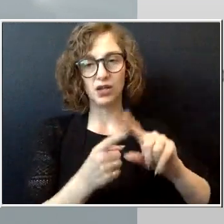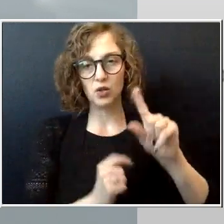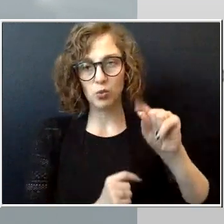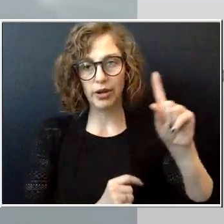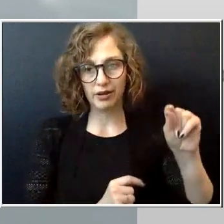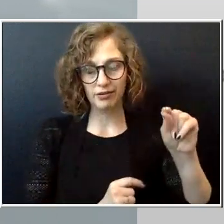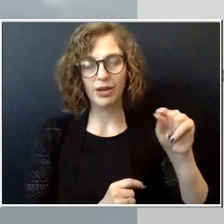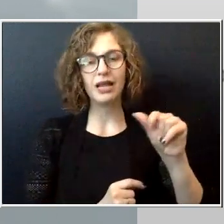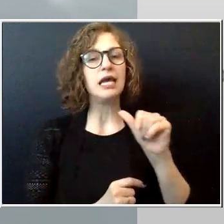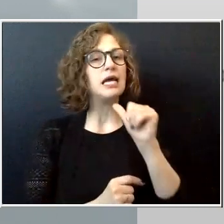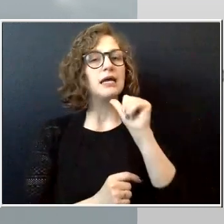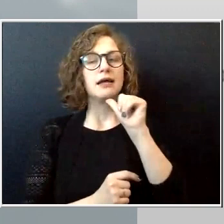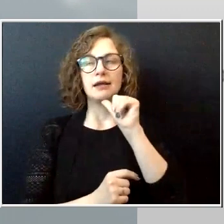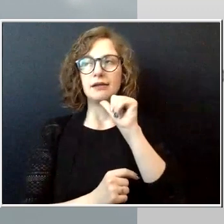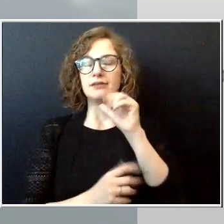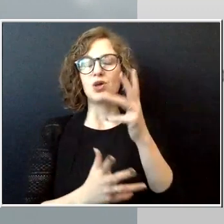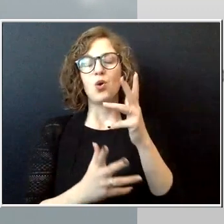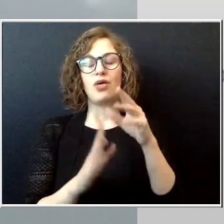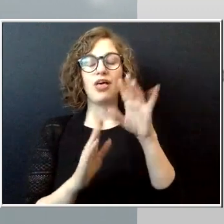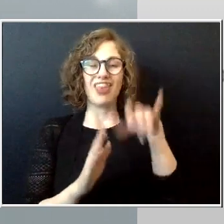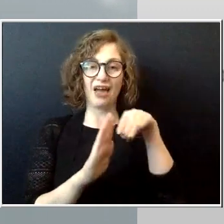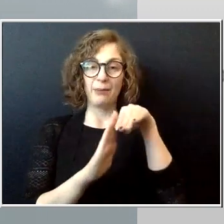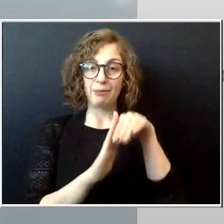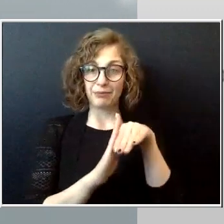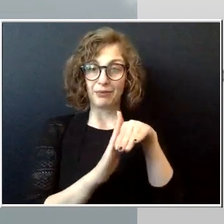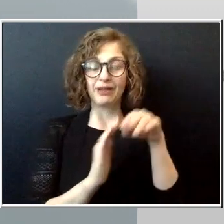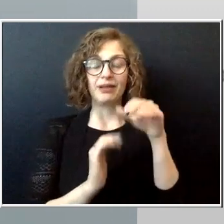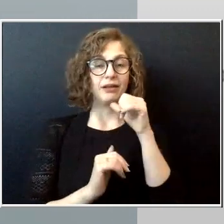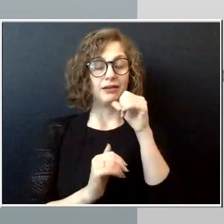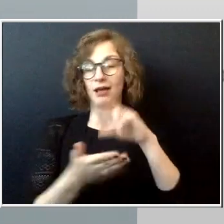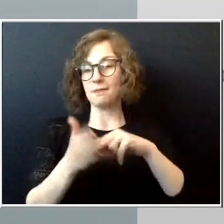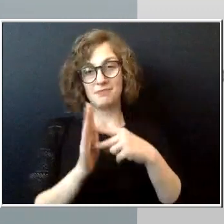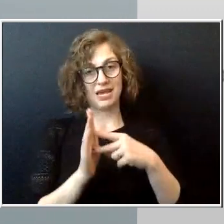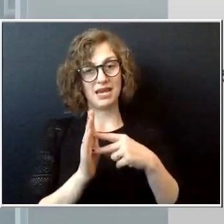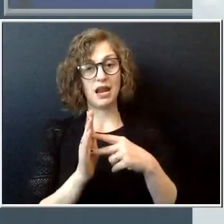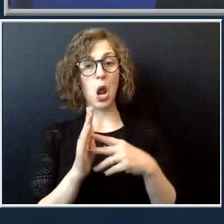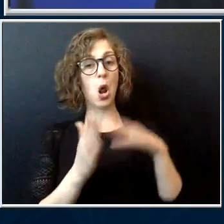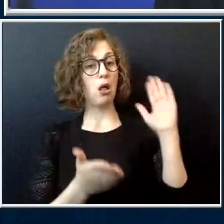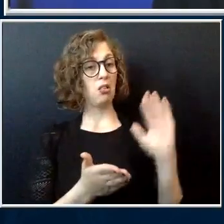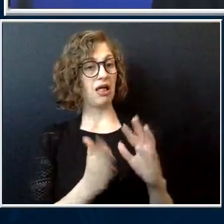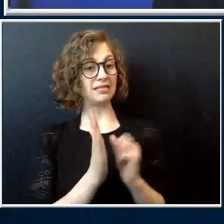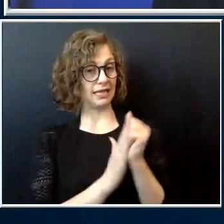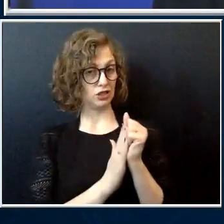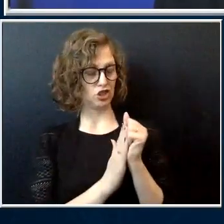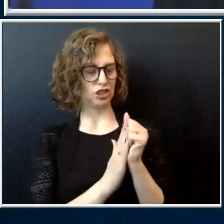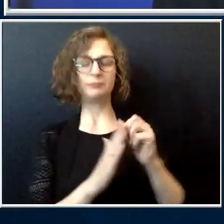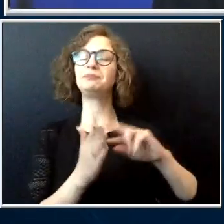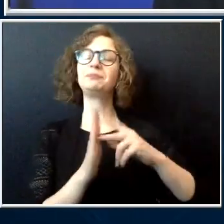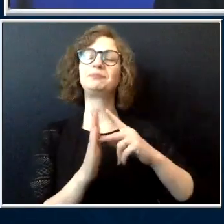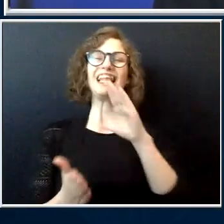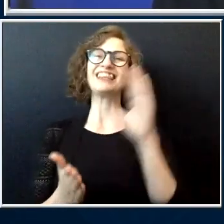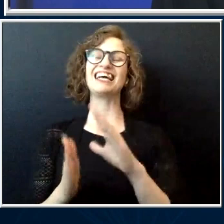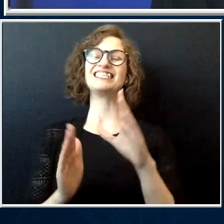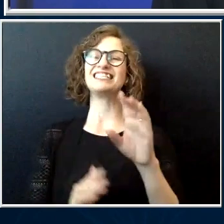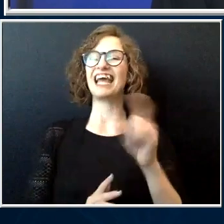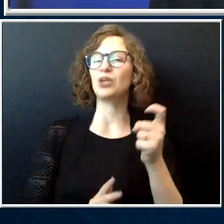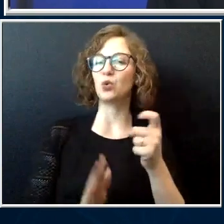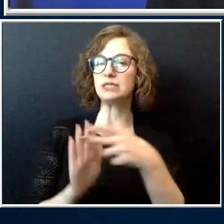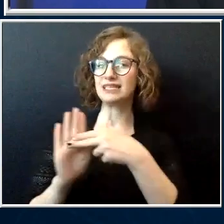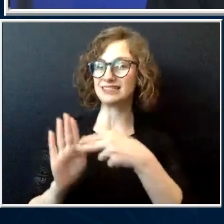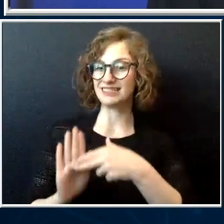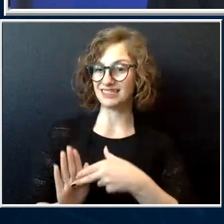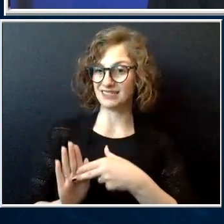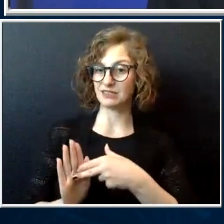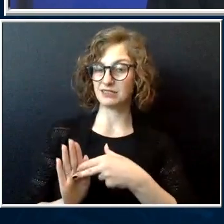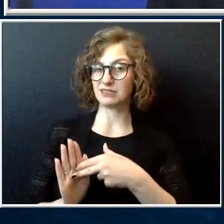due to the delay in screenings and those missed doctor's appointments. So, Hawk, what did this study published in JAMA